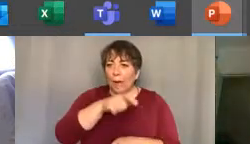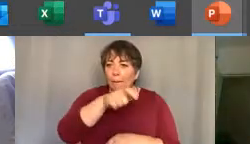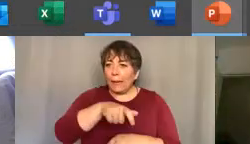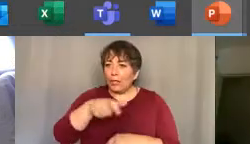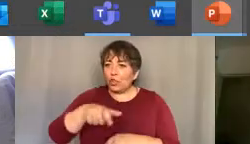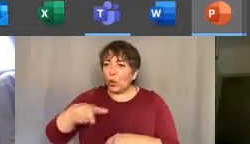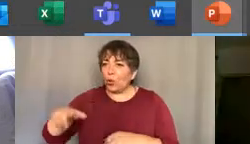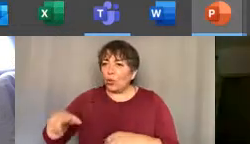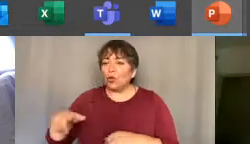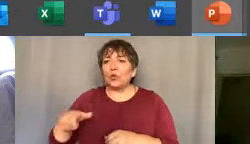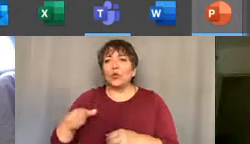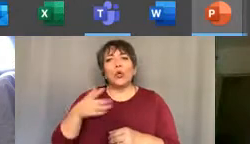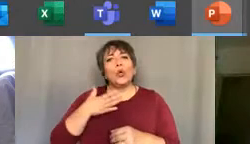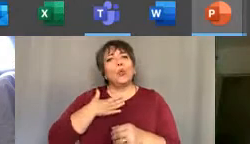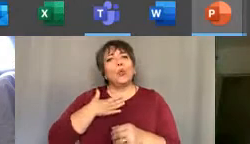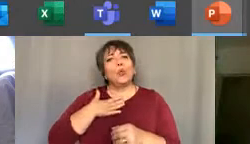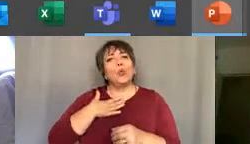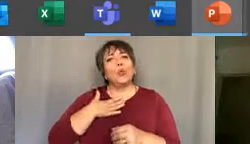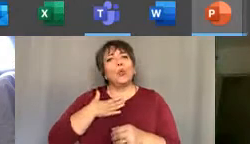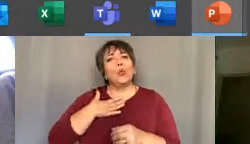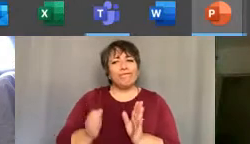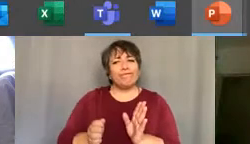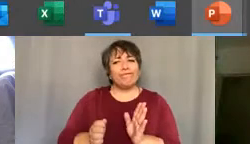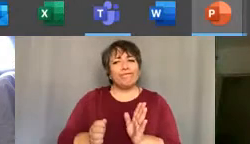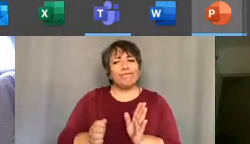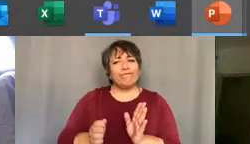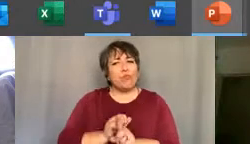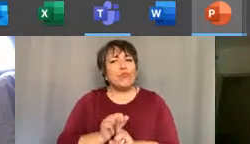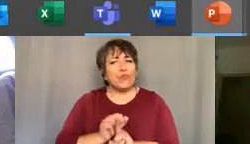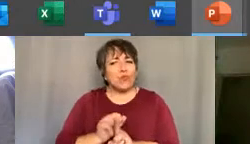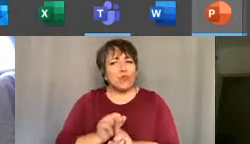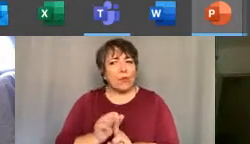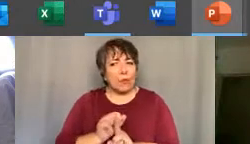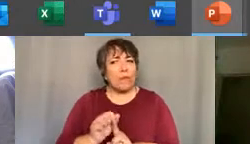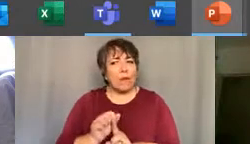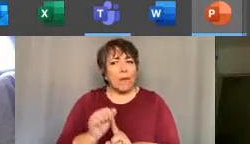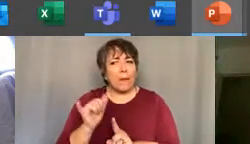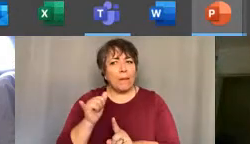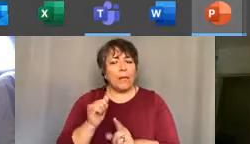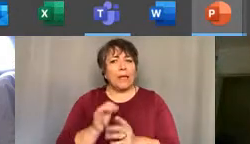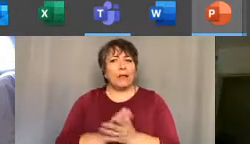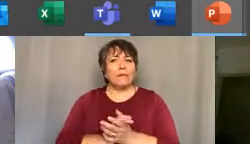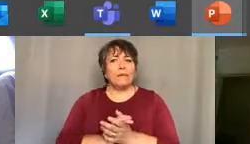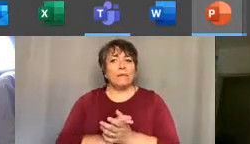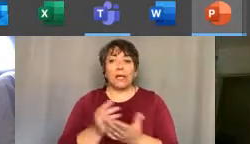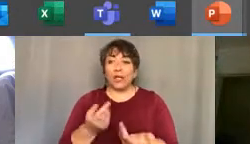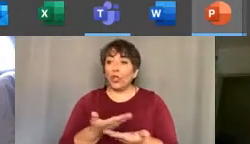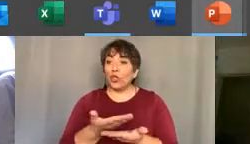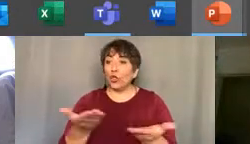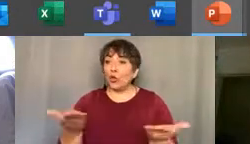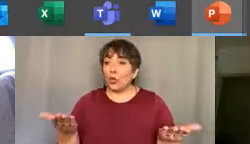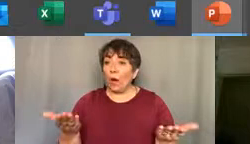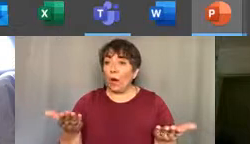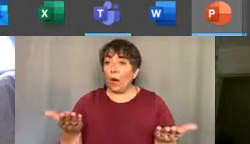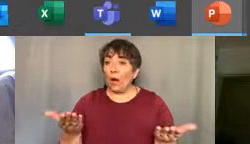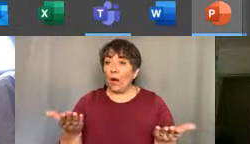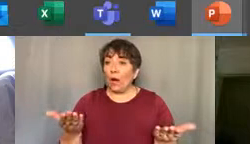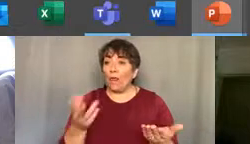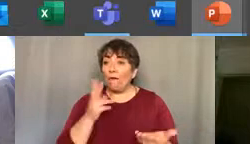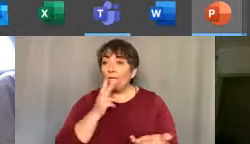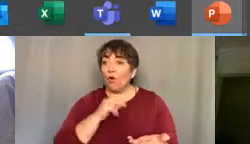You know, essentially we are a service here for patients and GP surgeries, and you are the kind of the voices what can help us to evolve